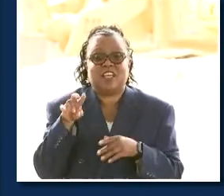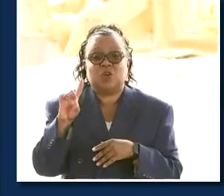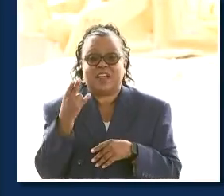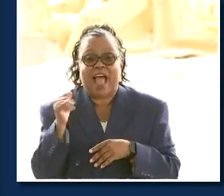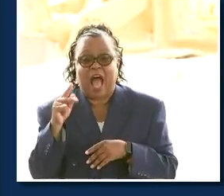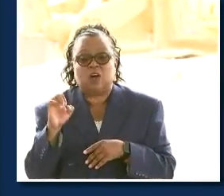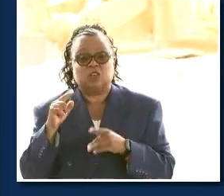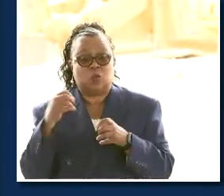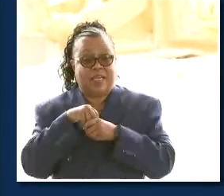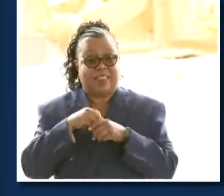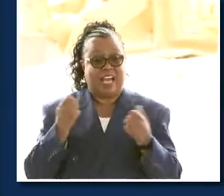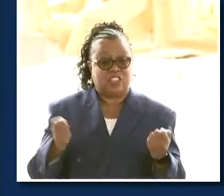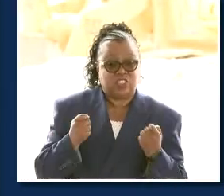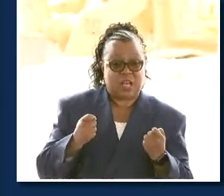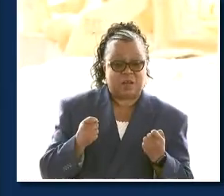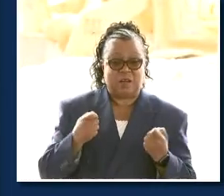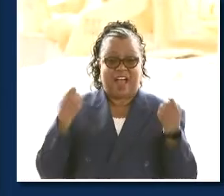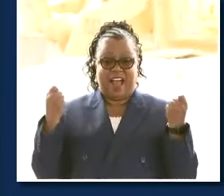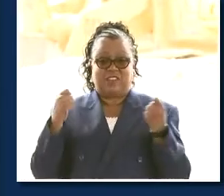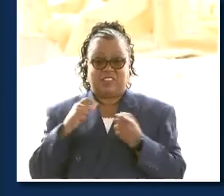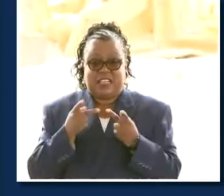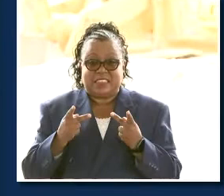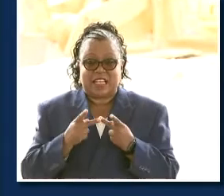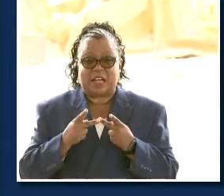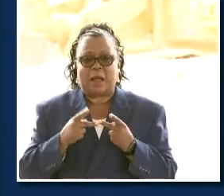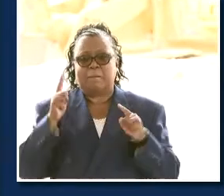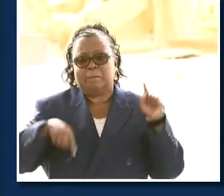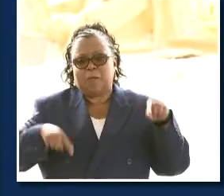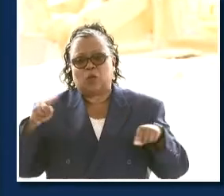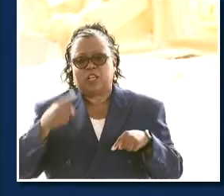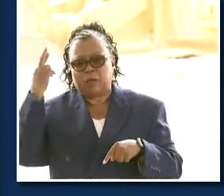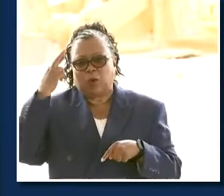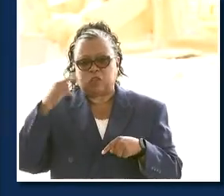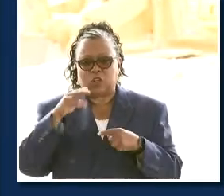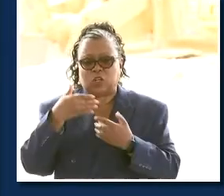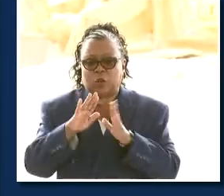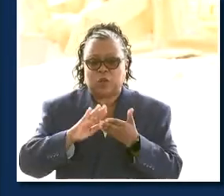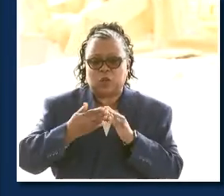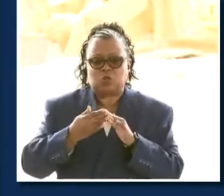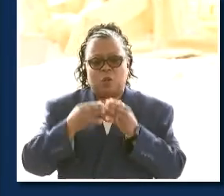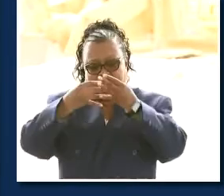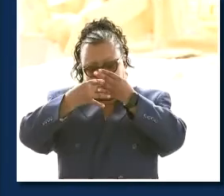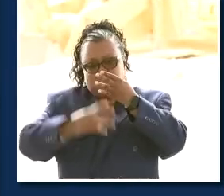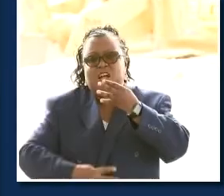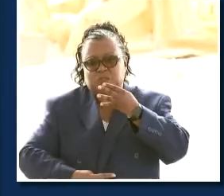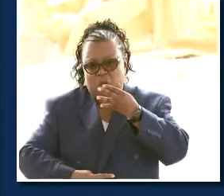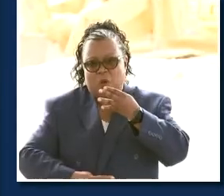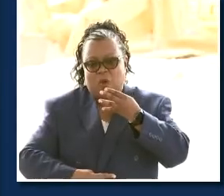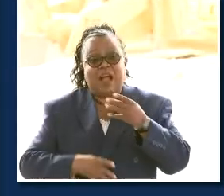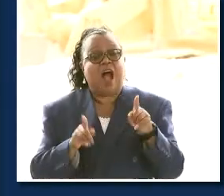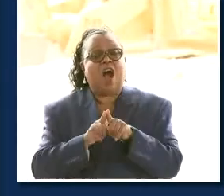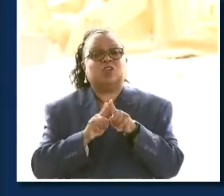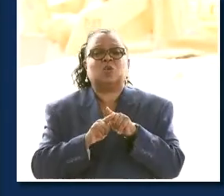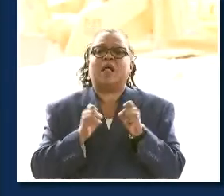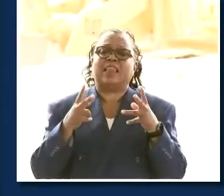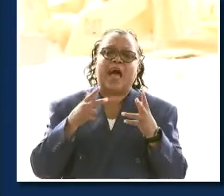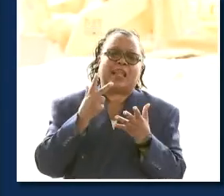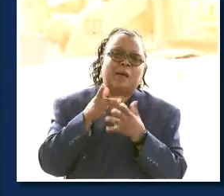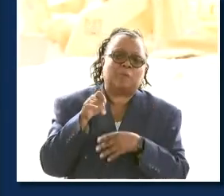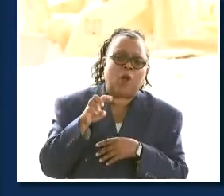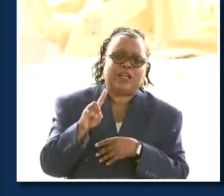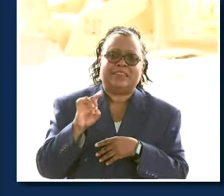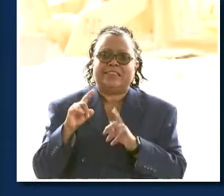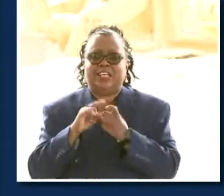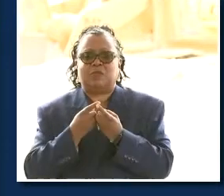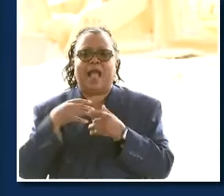with a gym, a fitness center, multi-purpose community rooms, and much more, as well as allow the Park District to